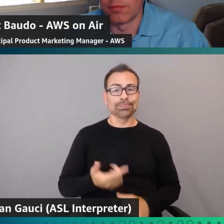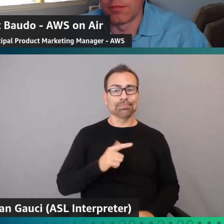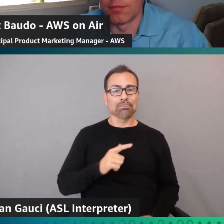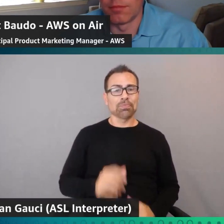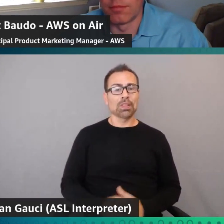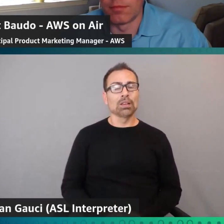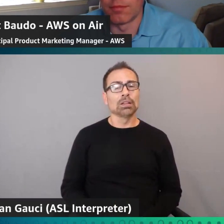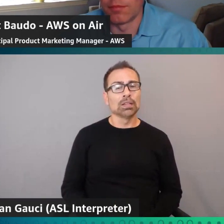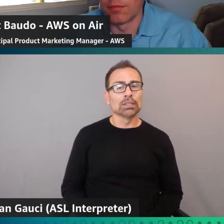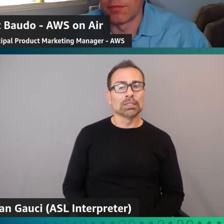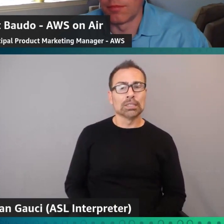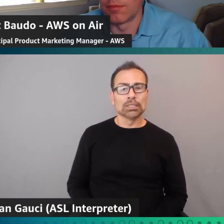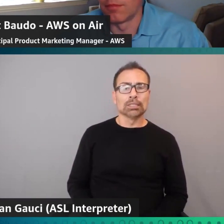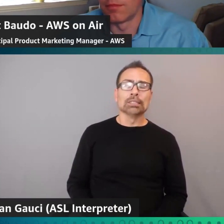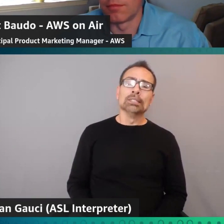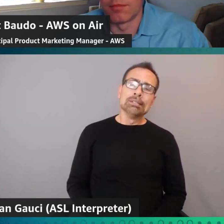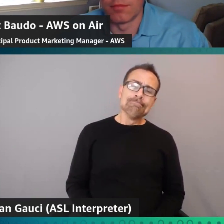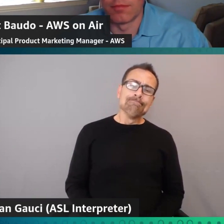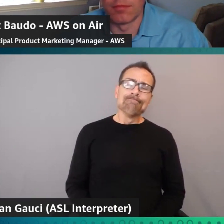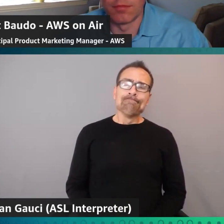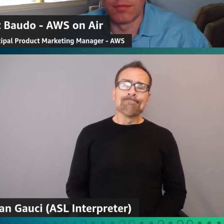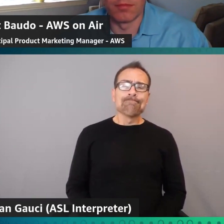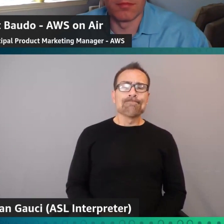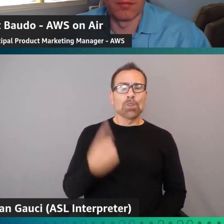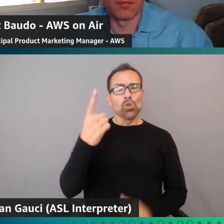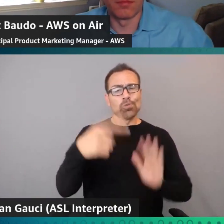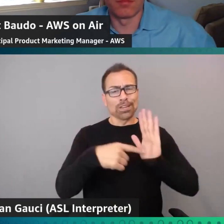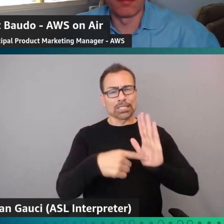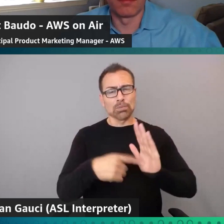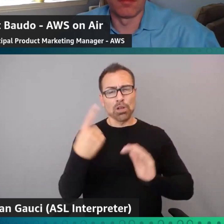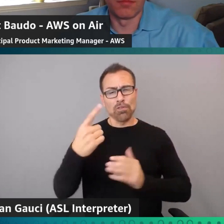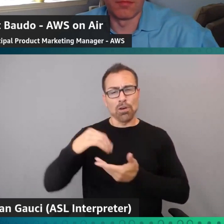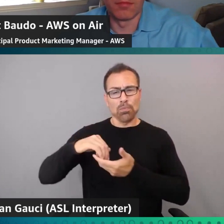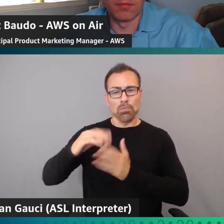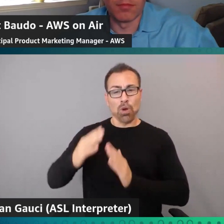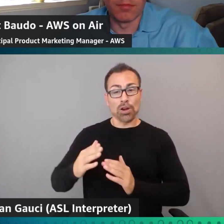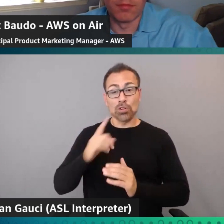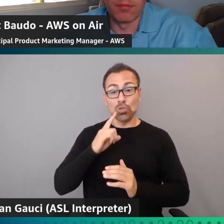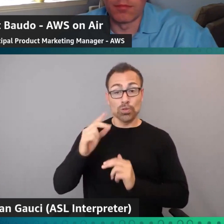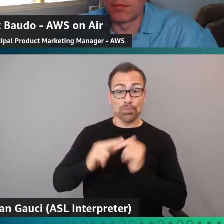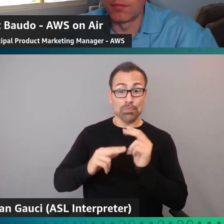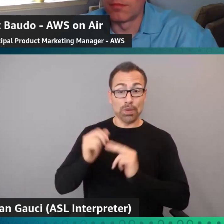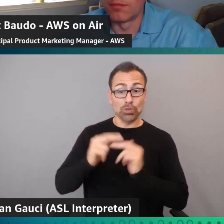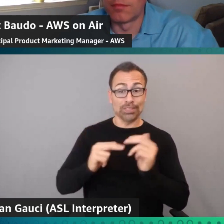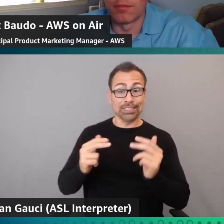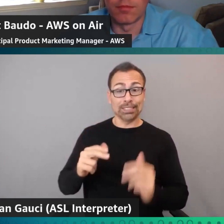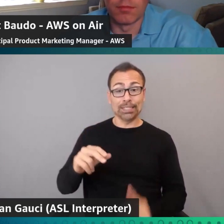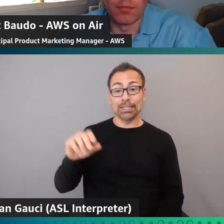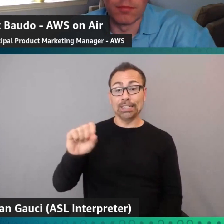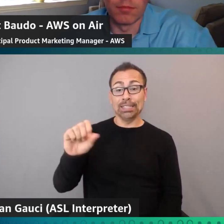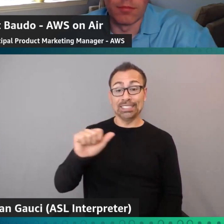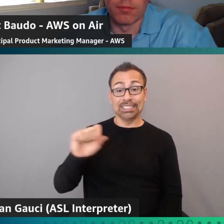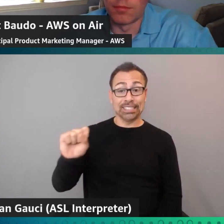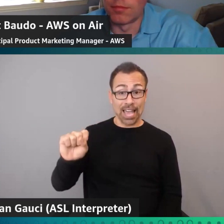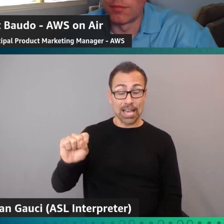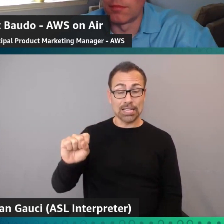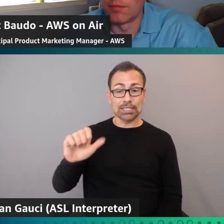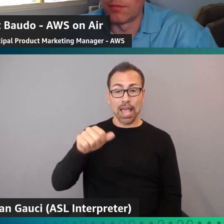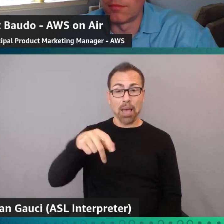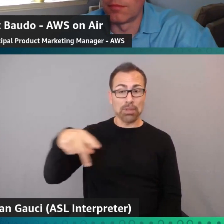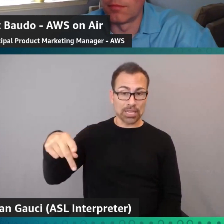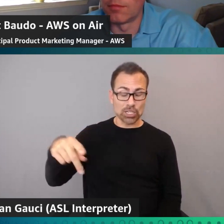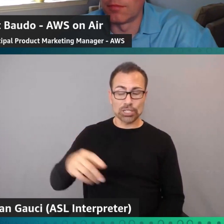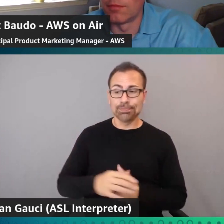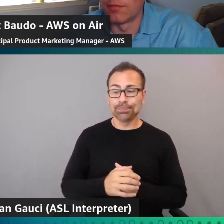I can share one example here of one of our partners who is building a SaaS application, which